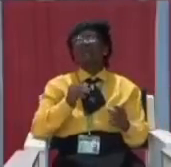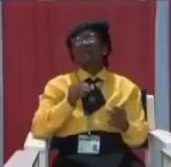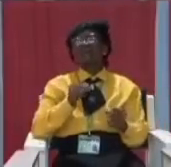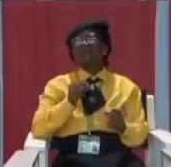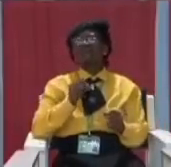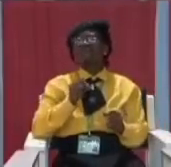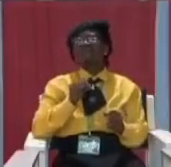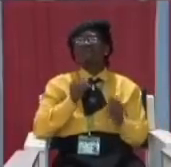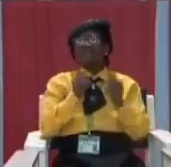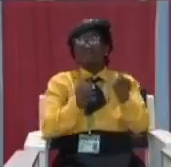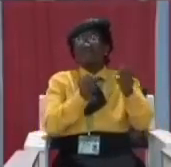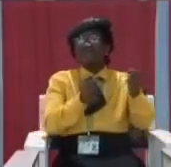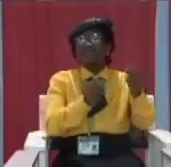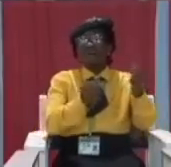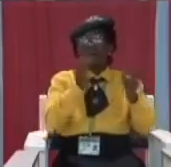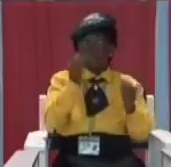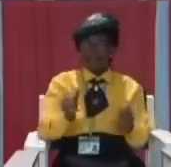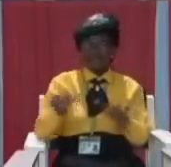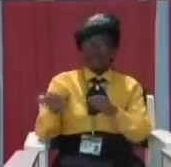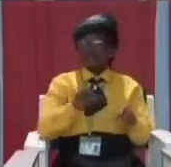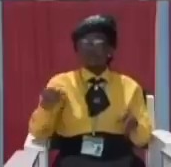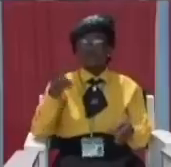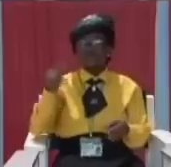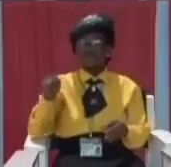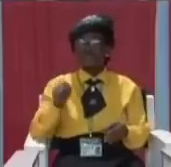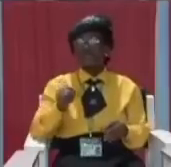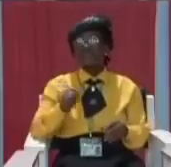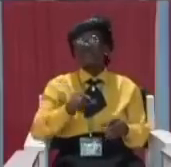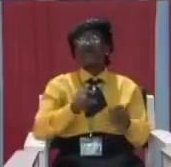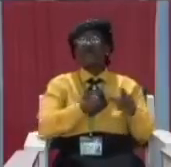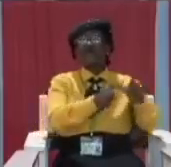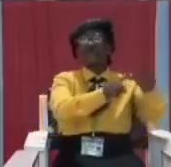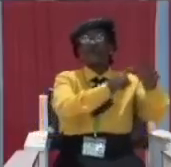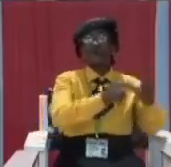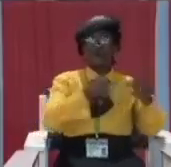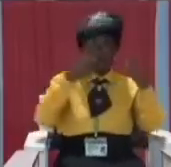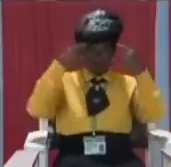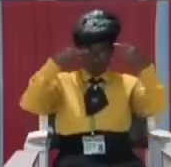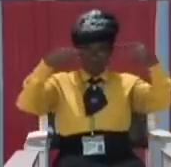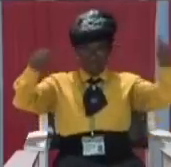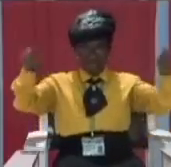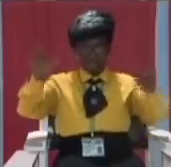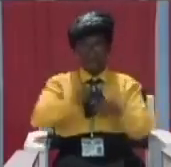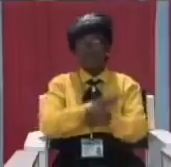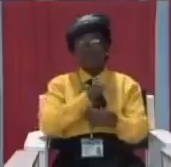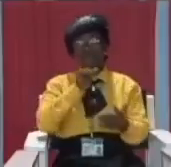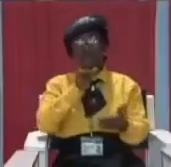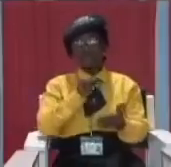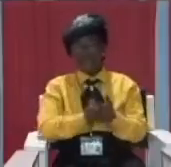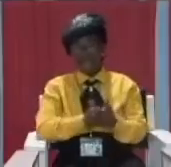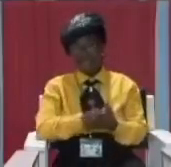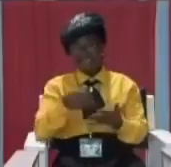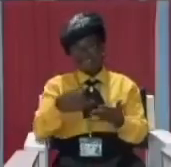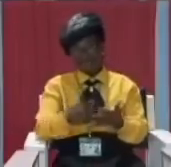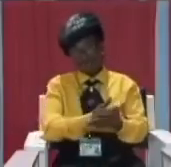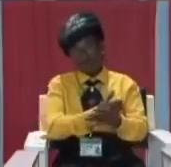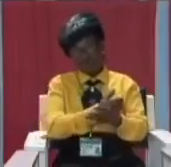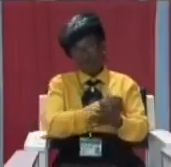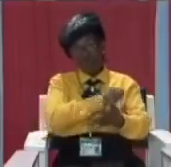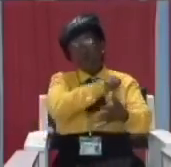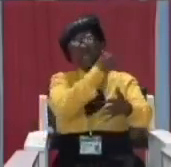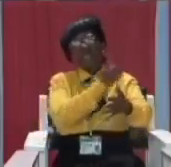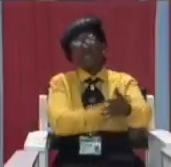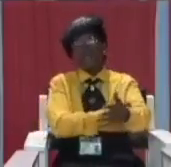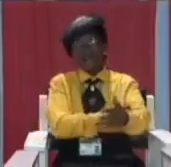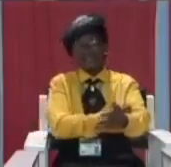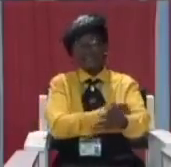finish the race successfully. That new surge of energy, we